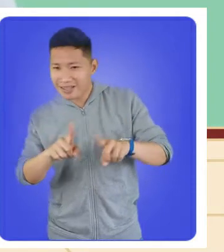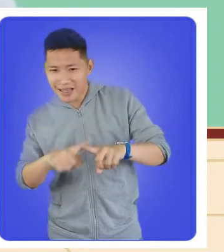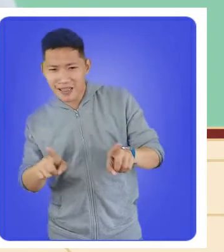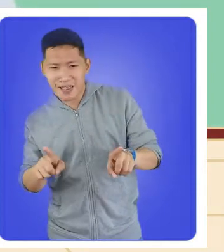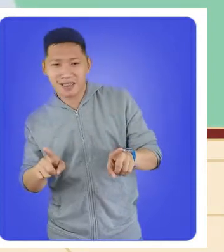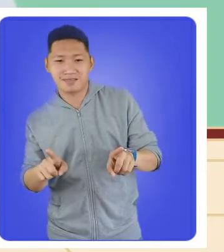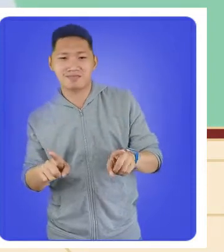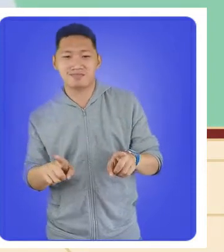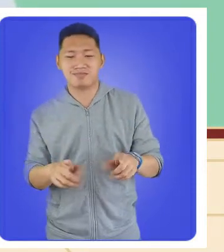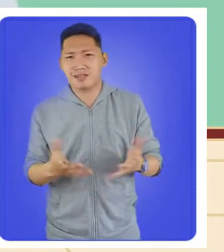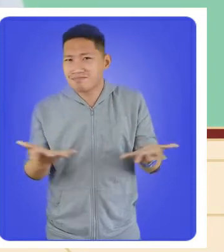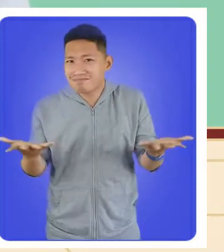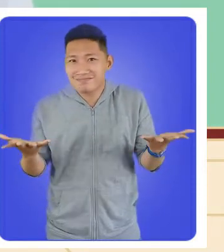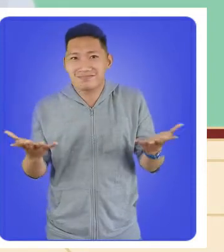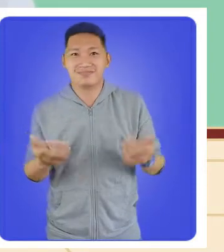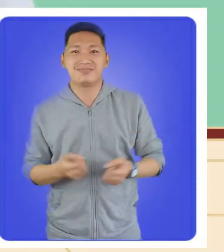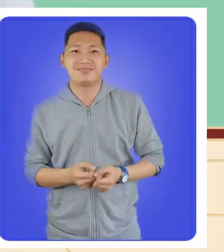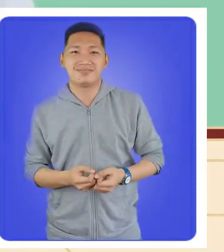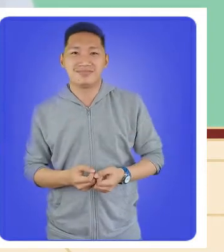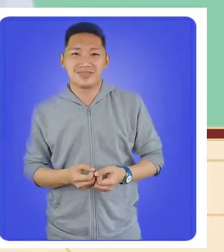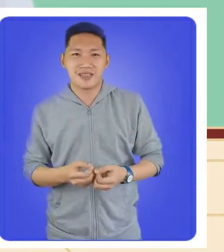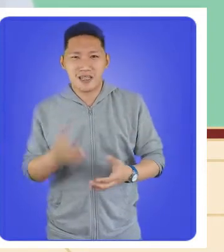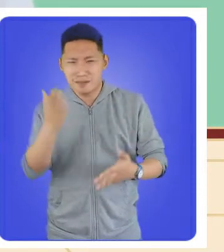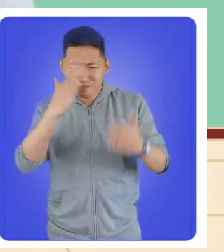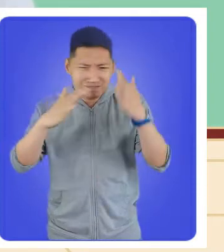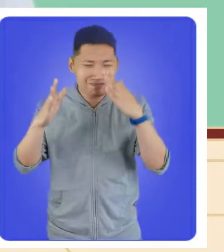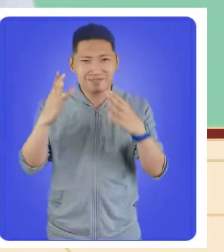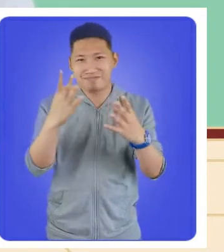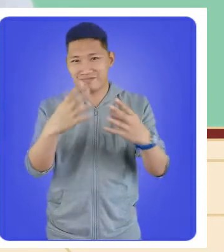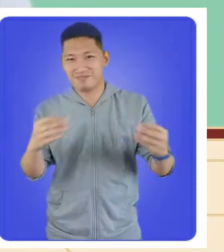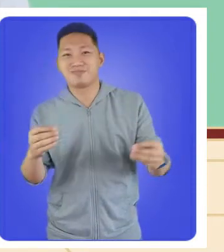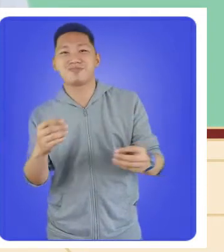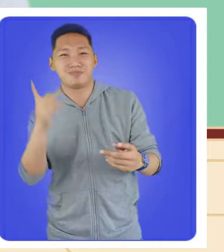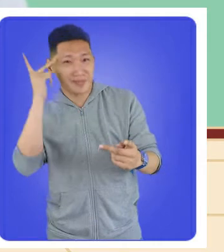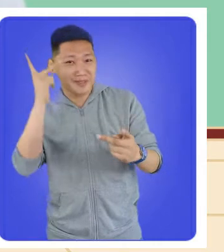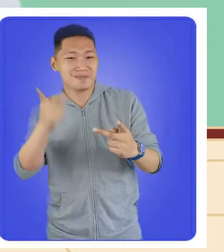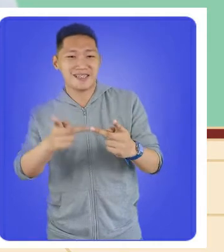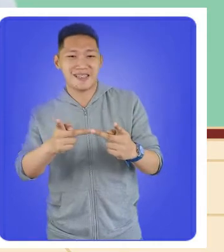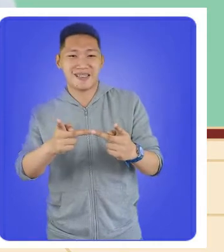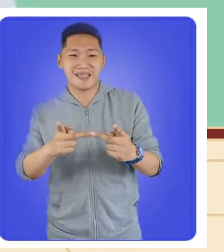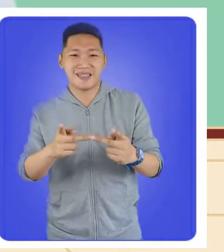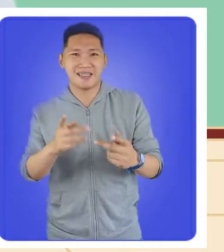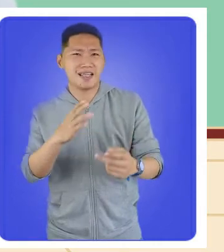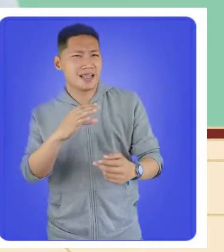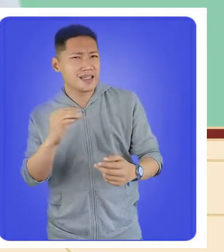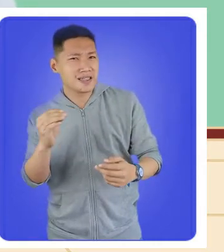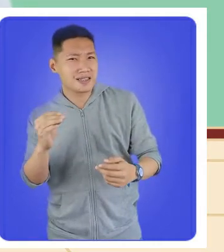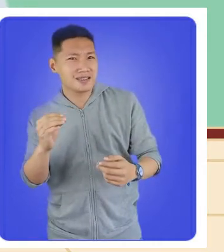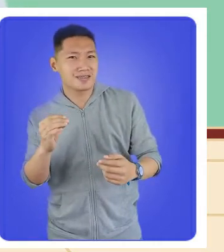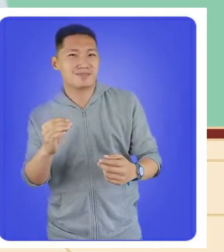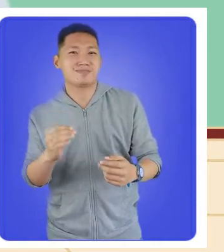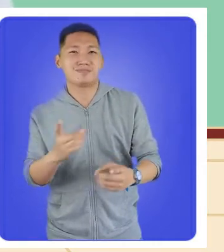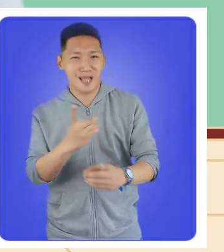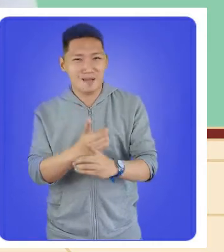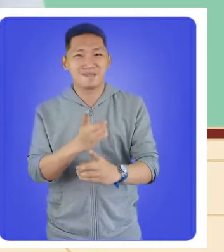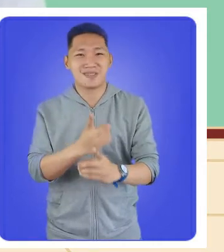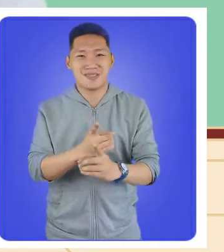What else? Problem solution. Perfect! And you got